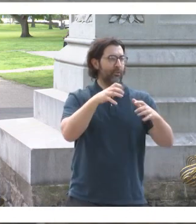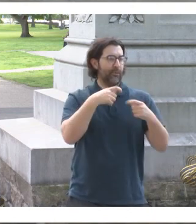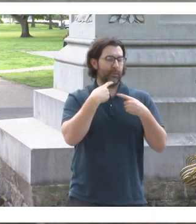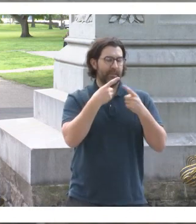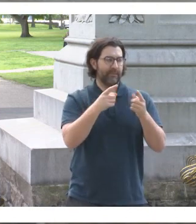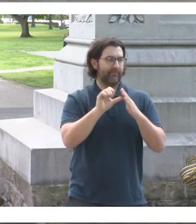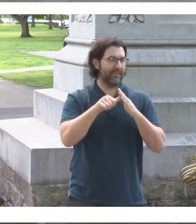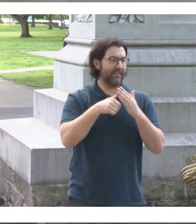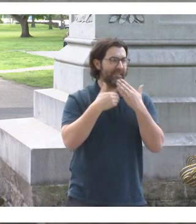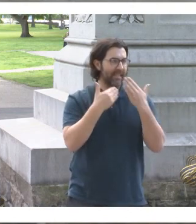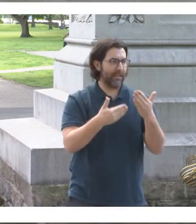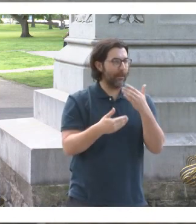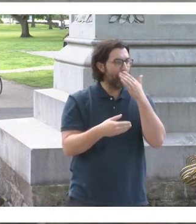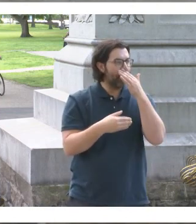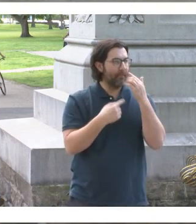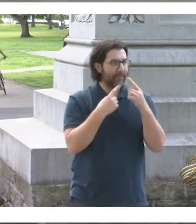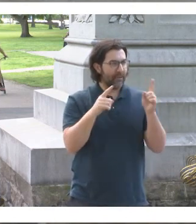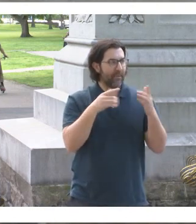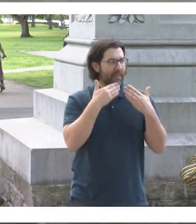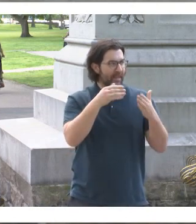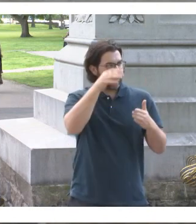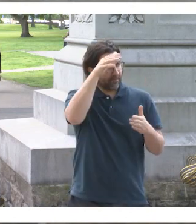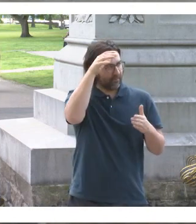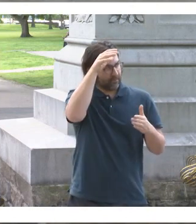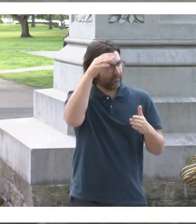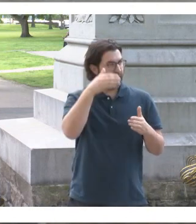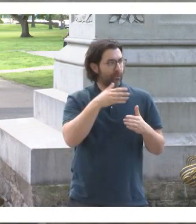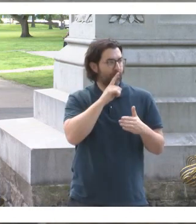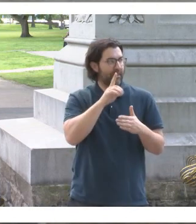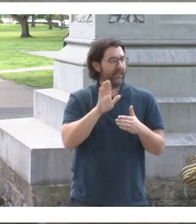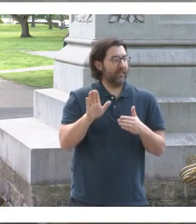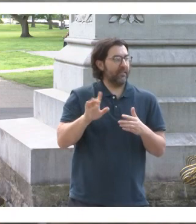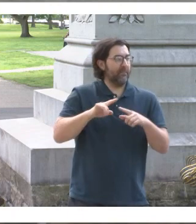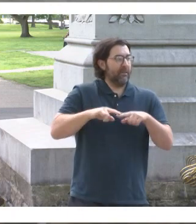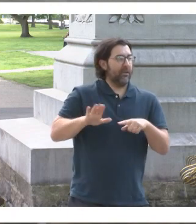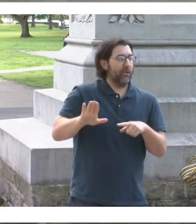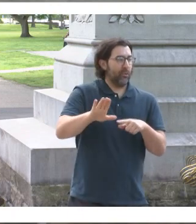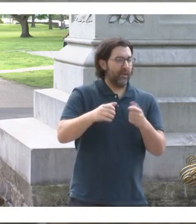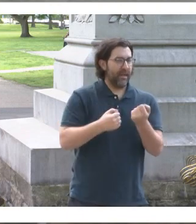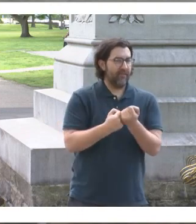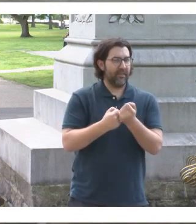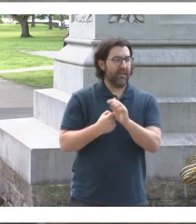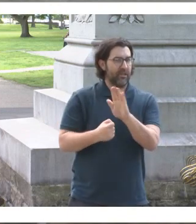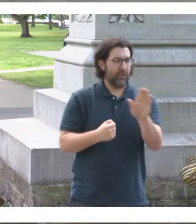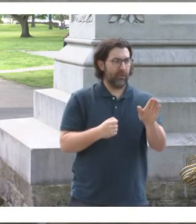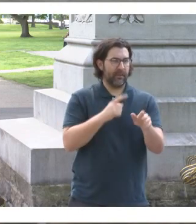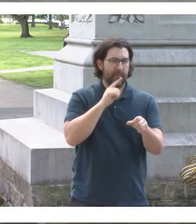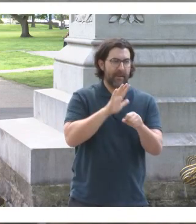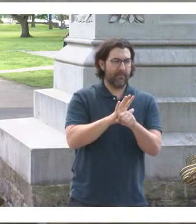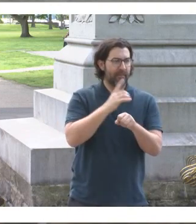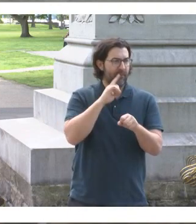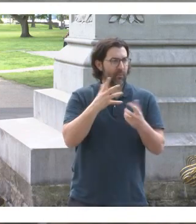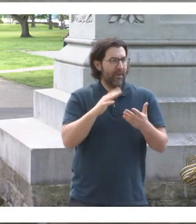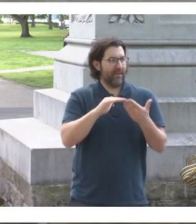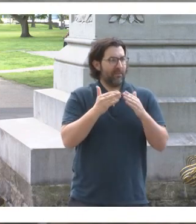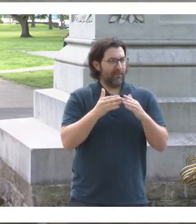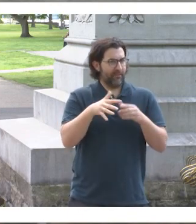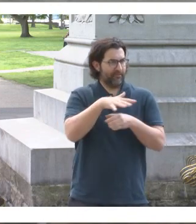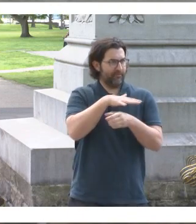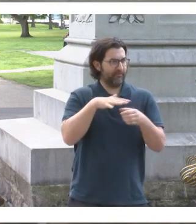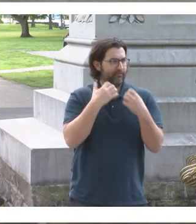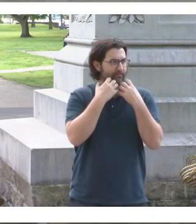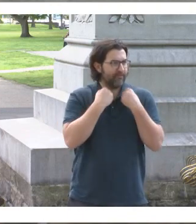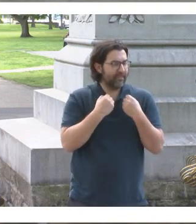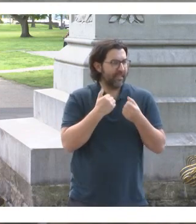you. I want to say thank you because at the end of the day, it's your advocacy and the dedication that you have for your community that makes this day